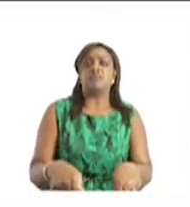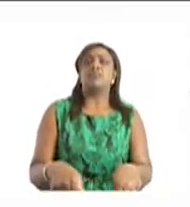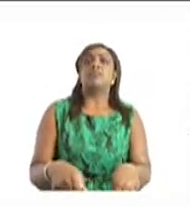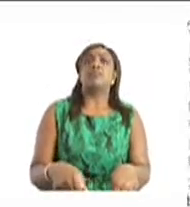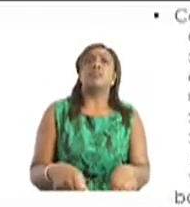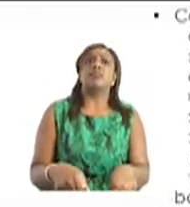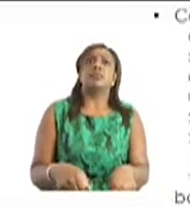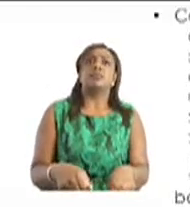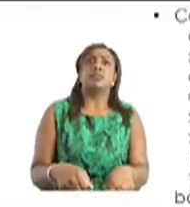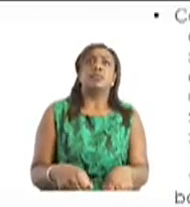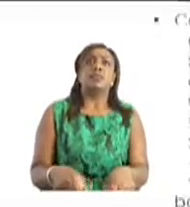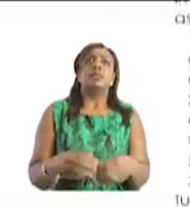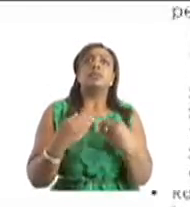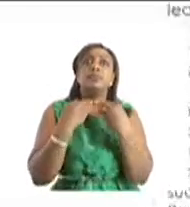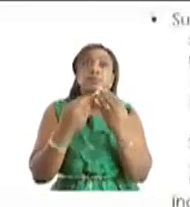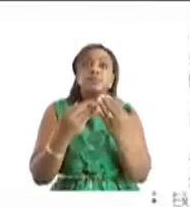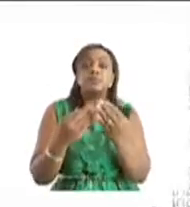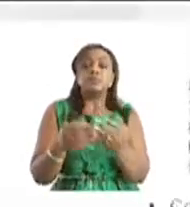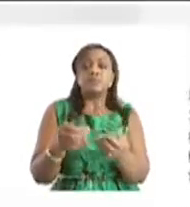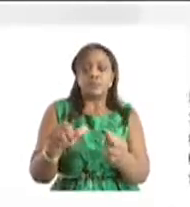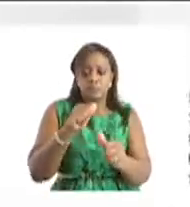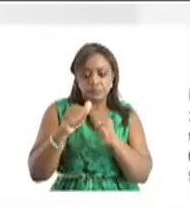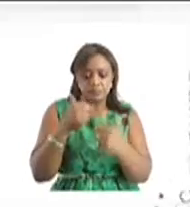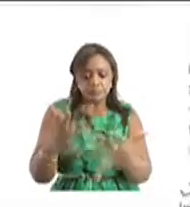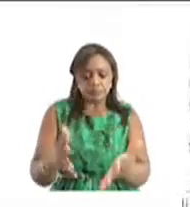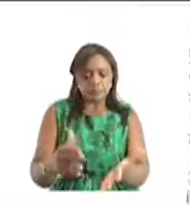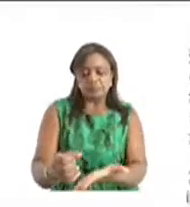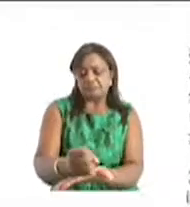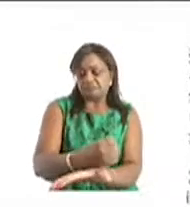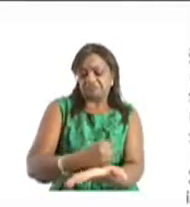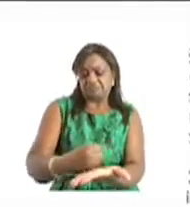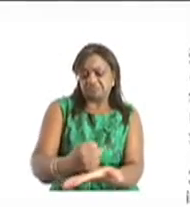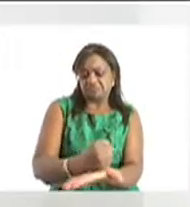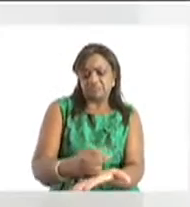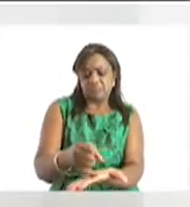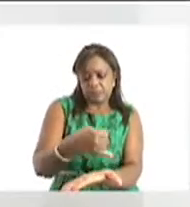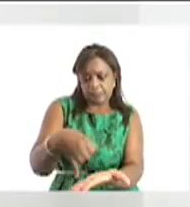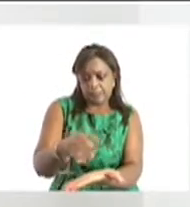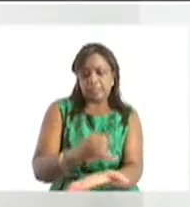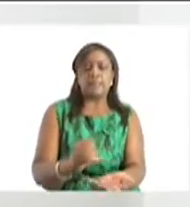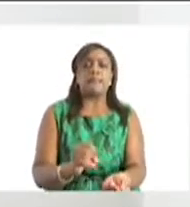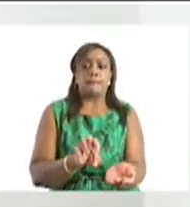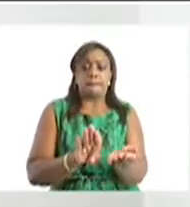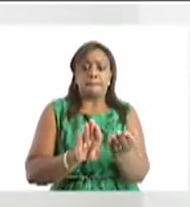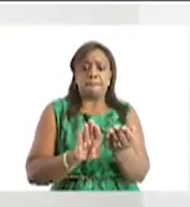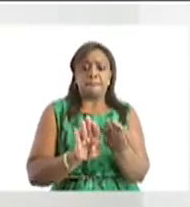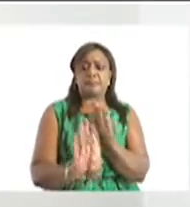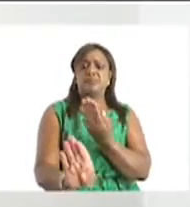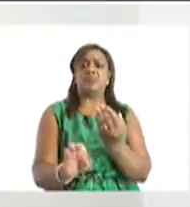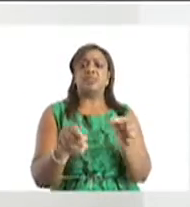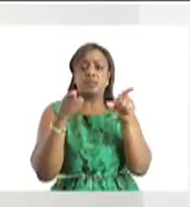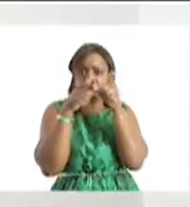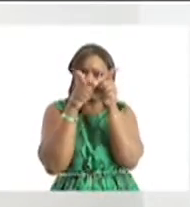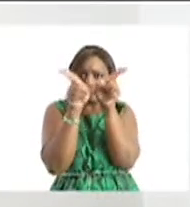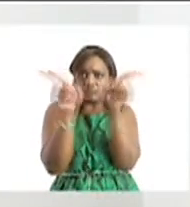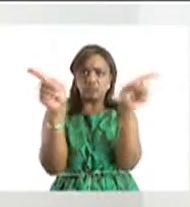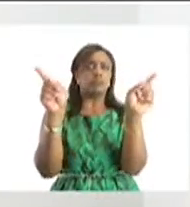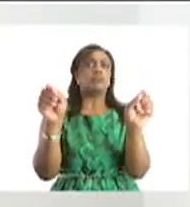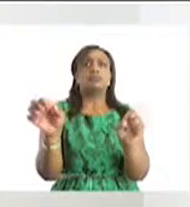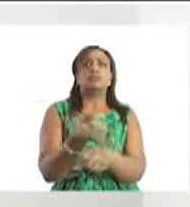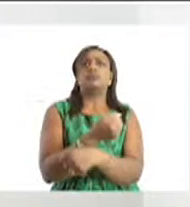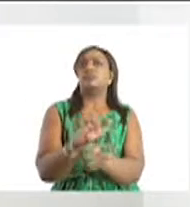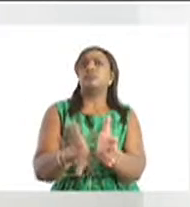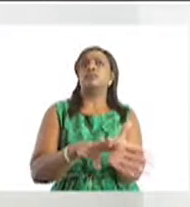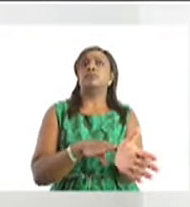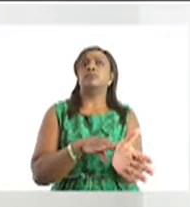just cleaning the dishes at home to prevent cockroaches. Cold indoors conditions have been associated with poor